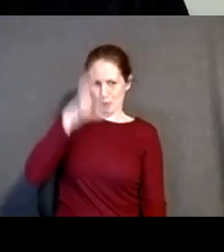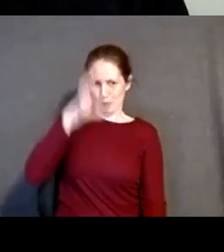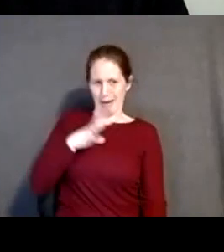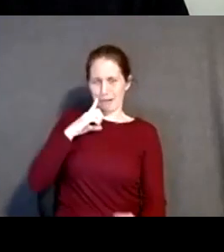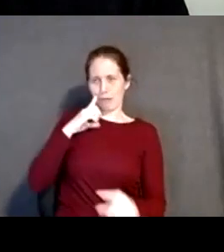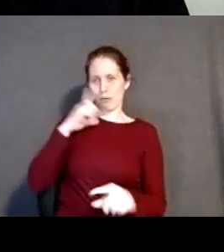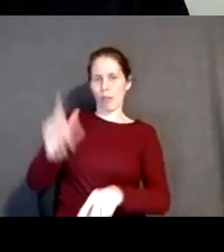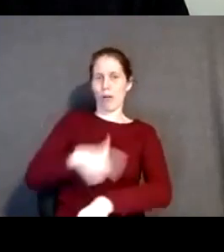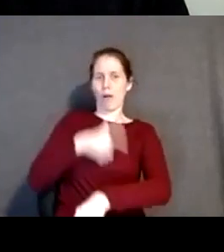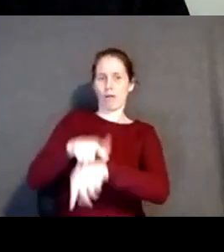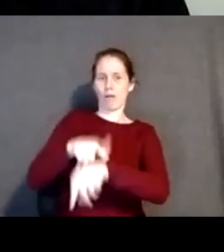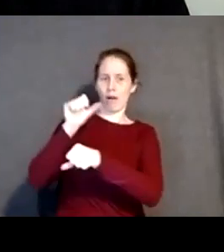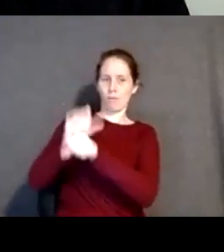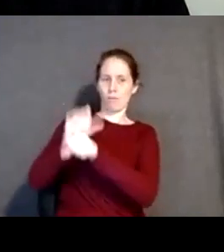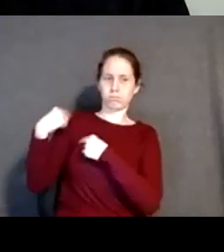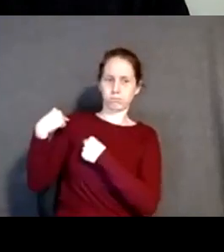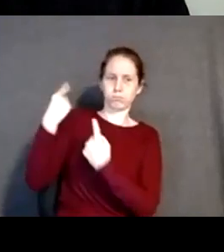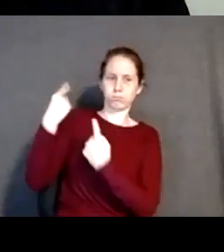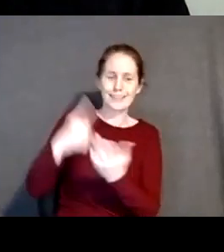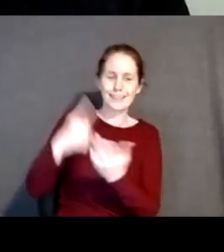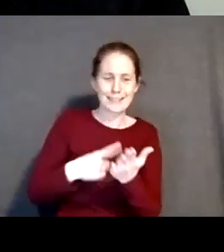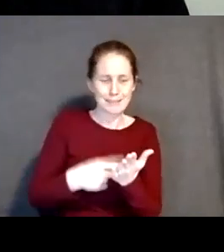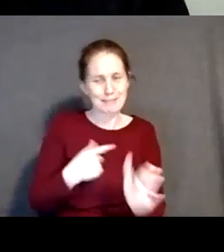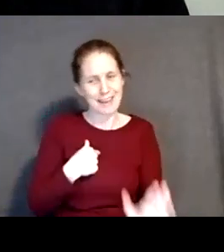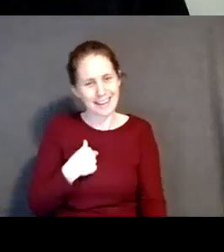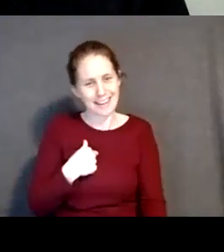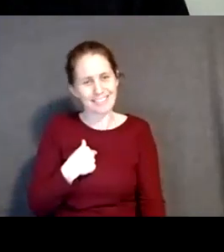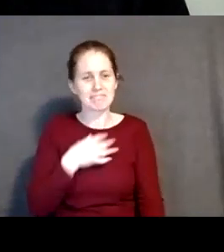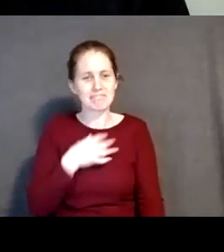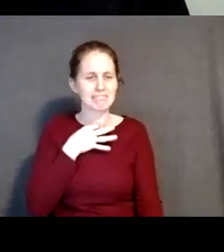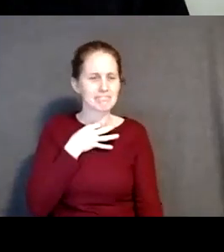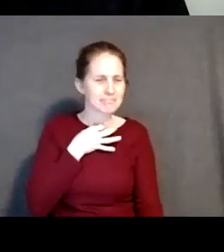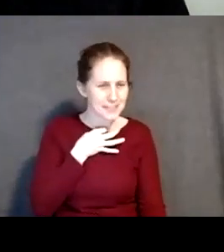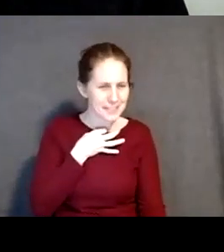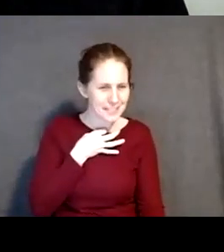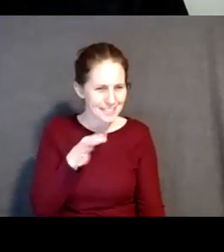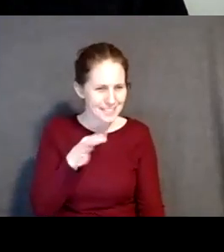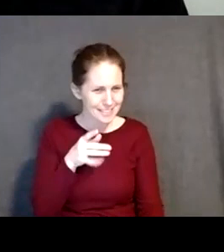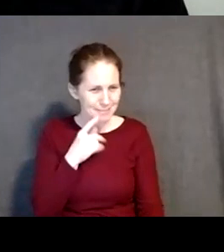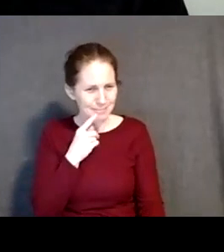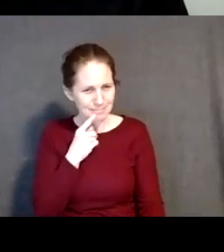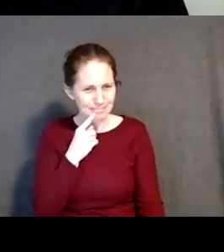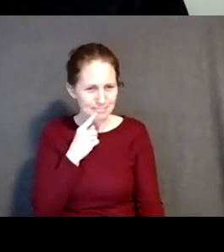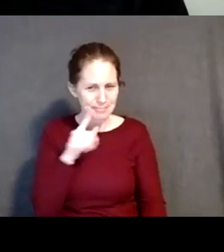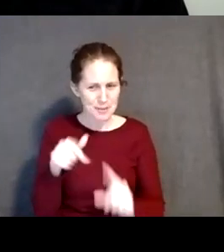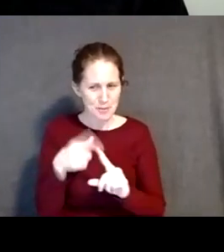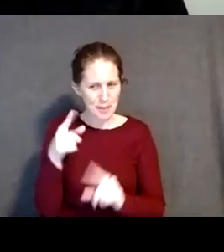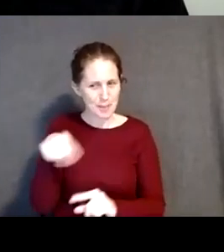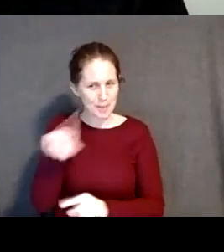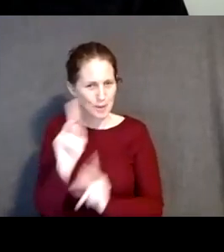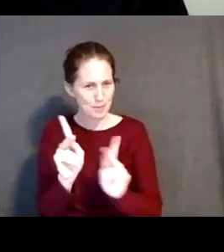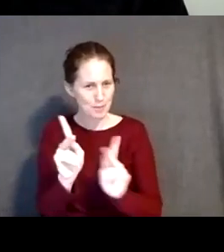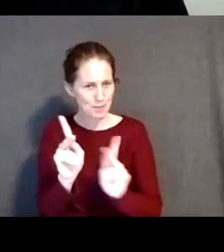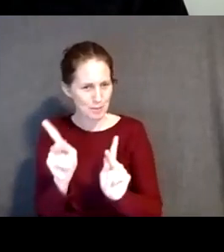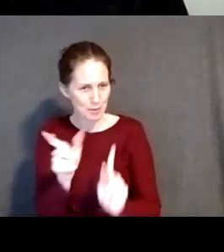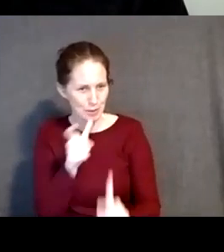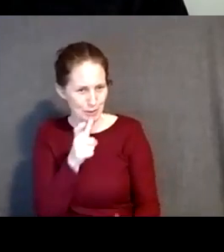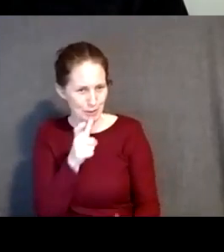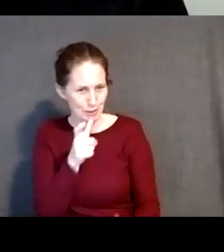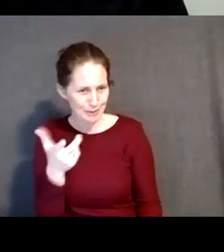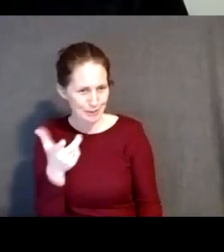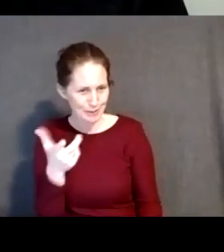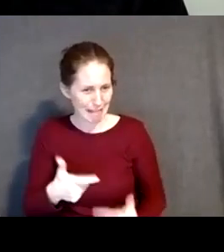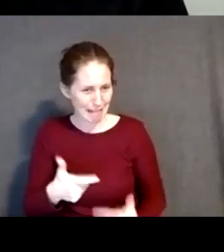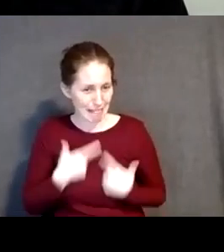long time, sometimes I do find it curious when those people who live not in